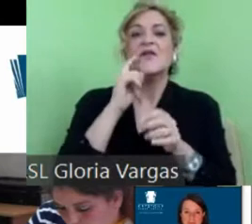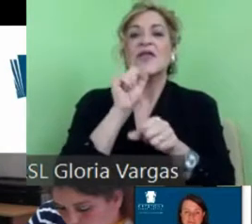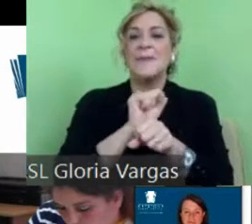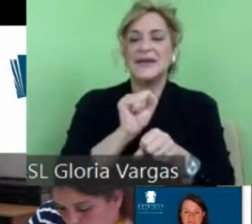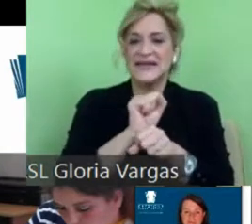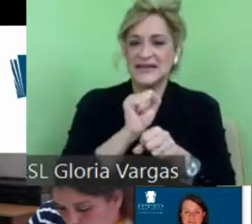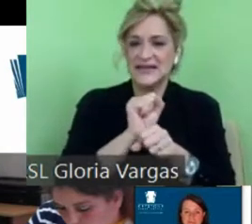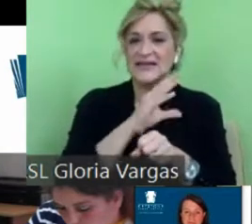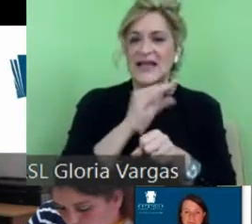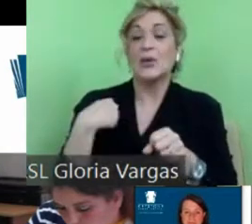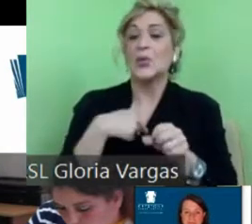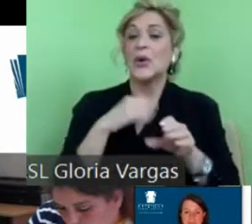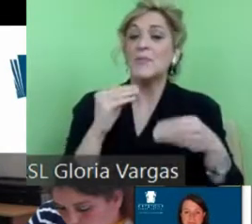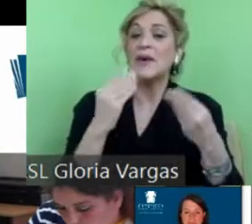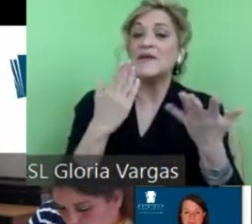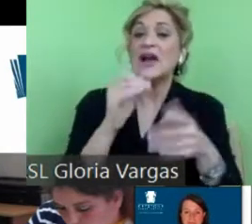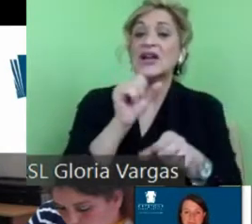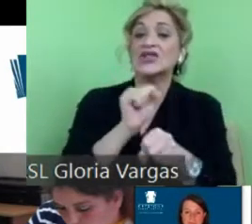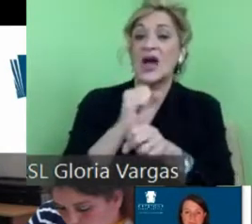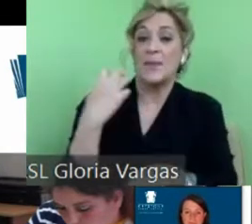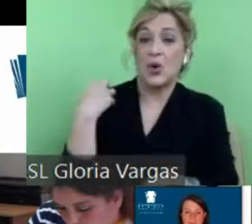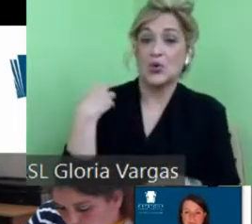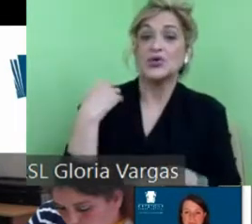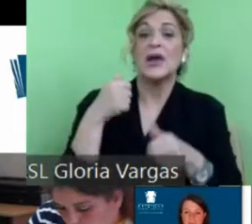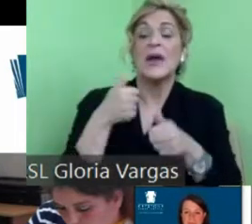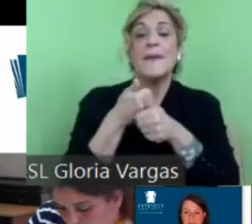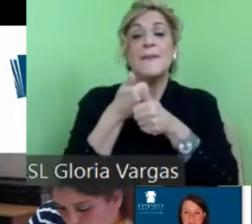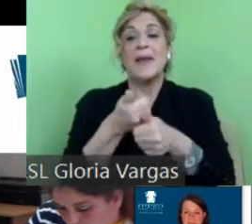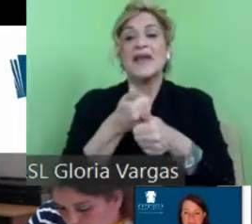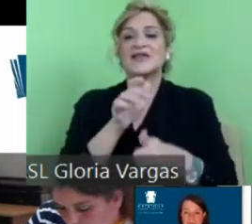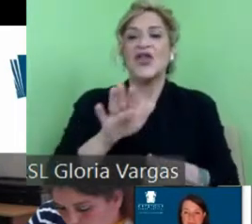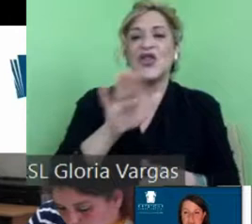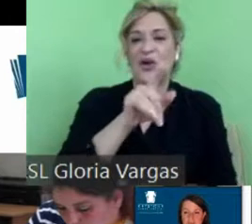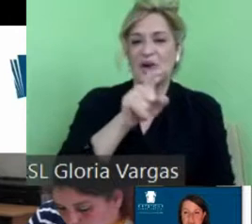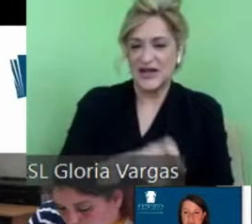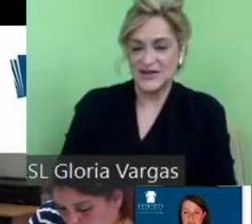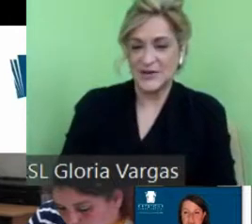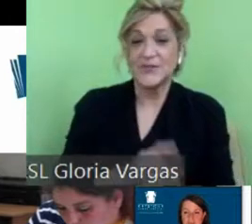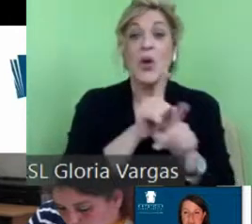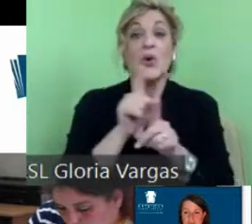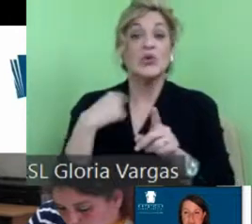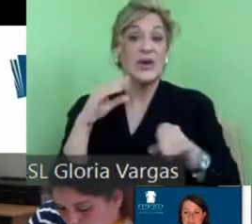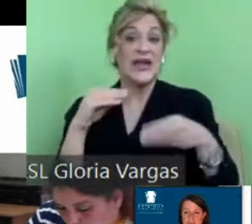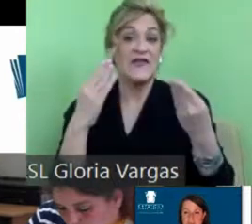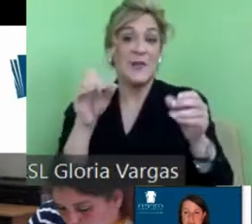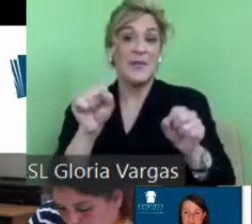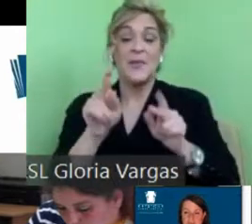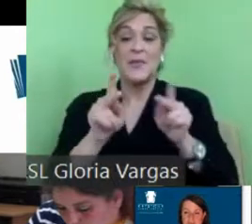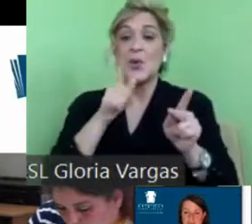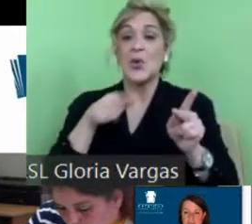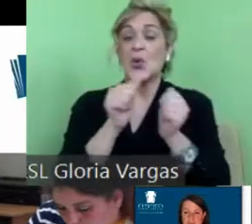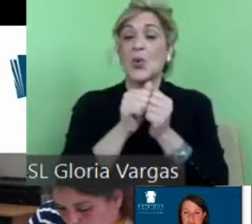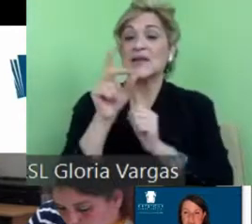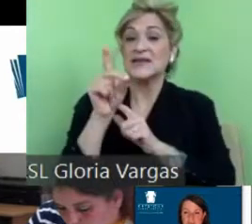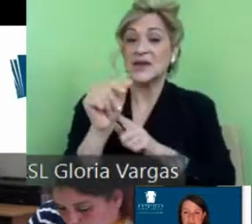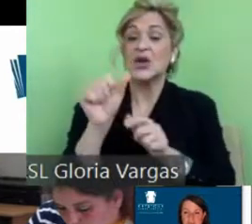and we provide job coaching based on their needs. We also give the possibility to persons with disabilities to